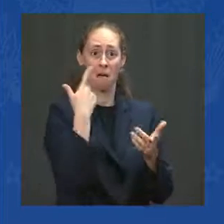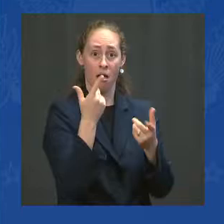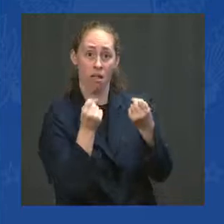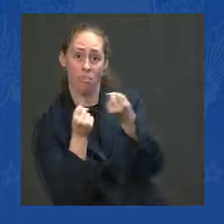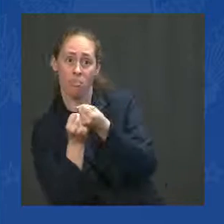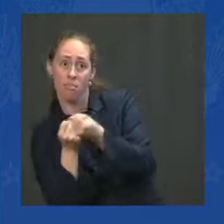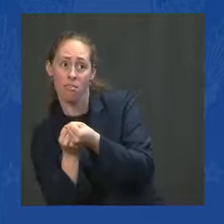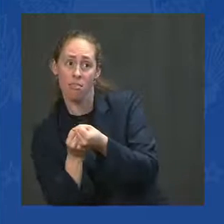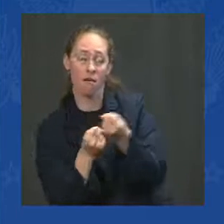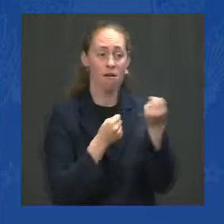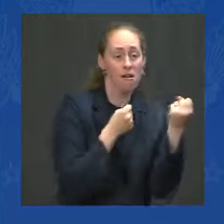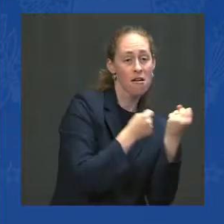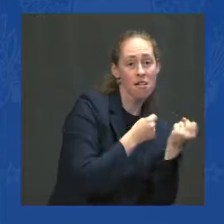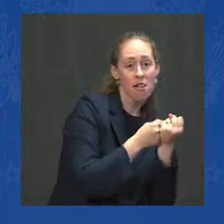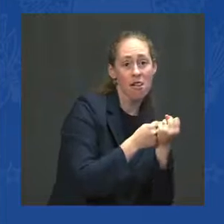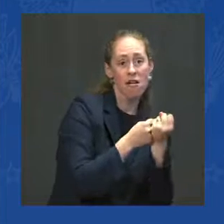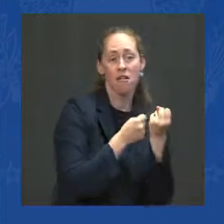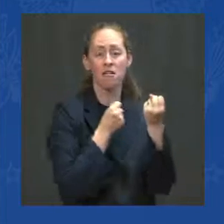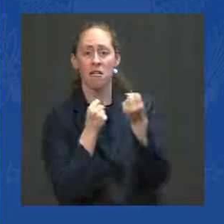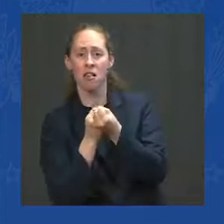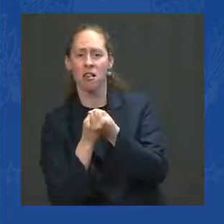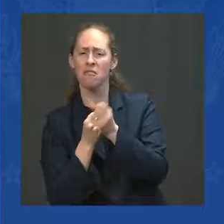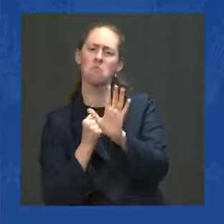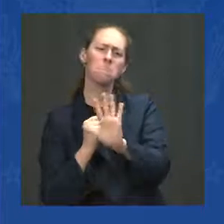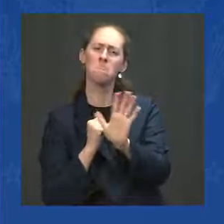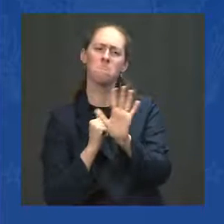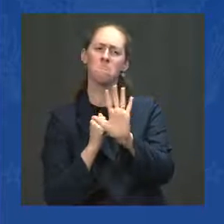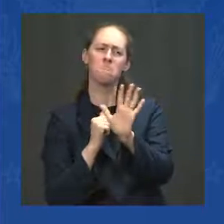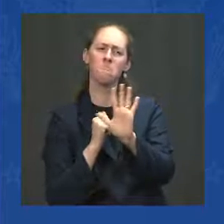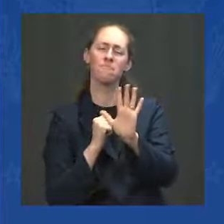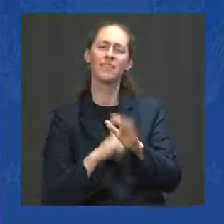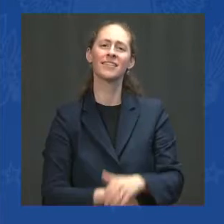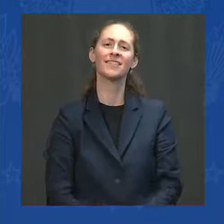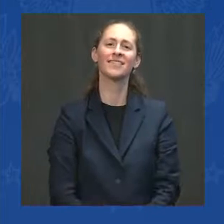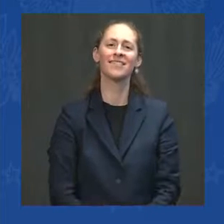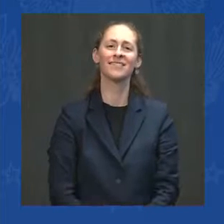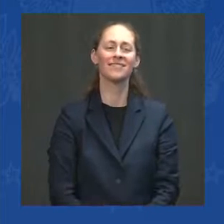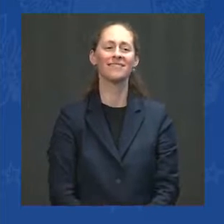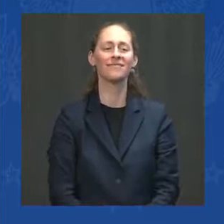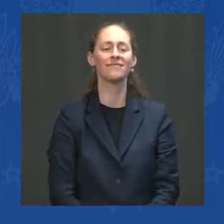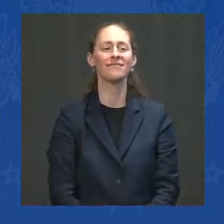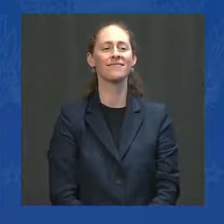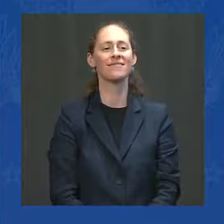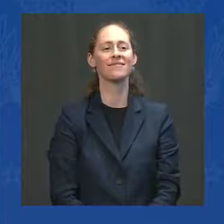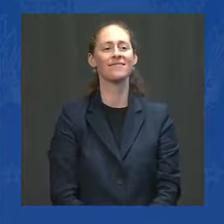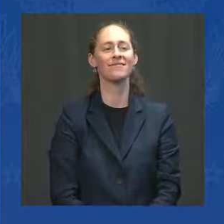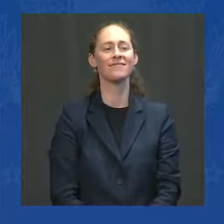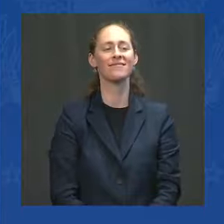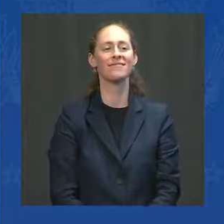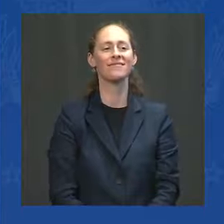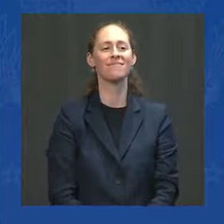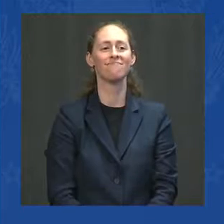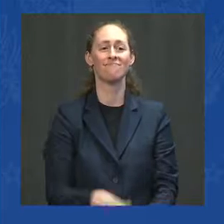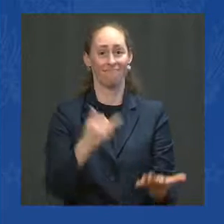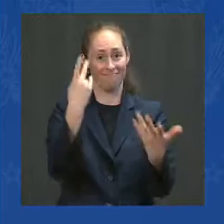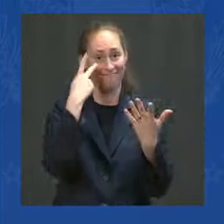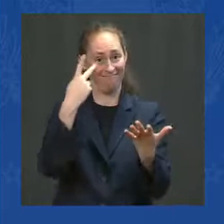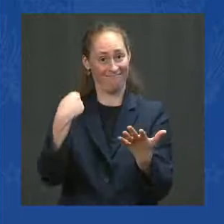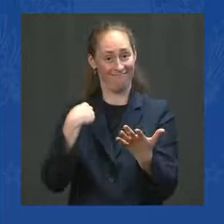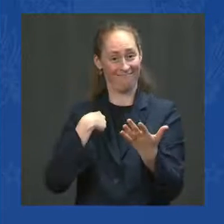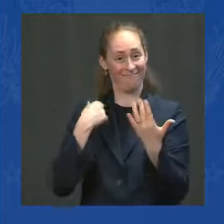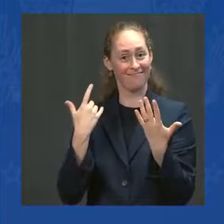candidacy, about bringing the country together and doing things in a bipartisan way, it was characterized as a relic